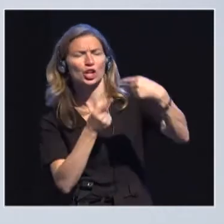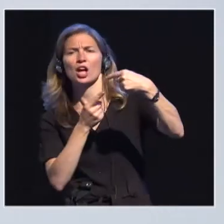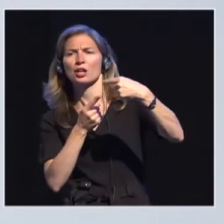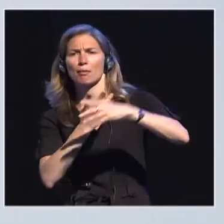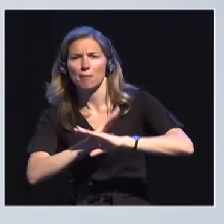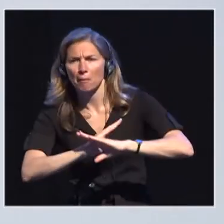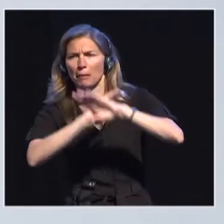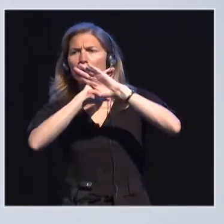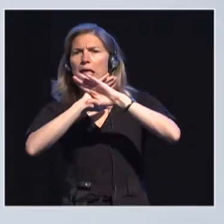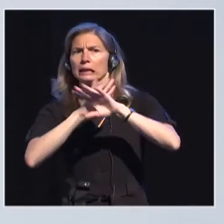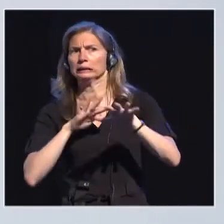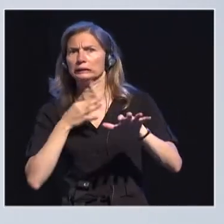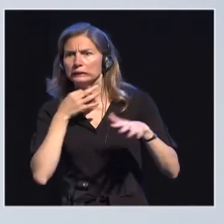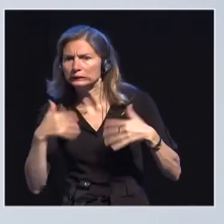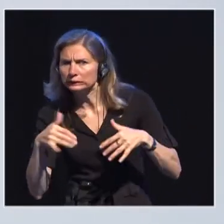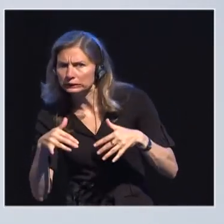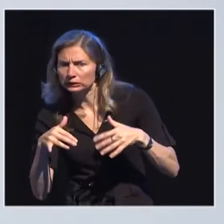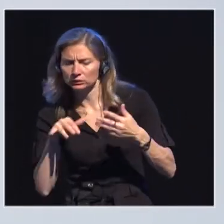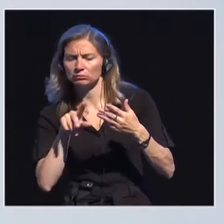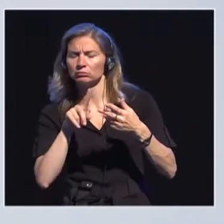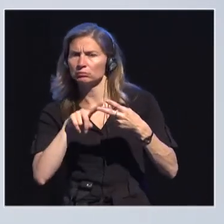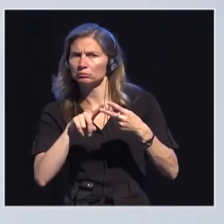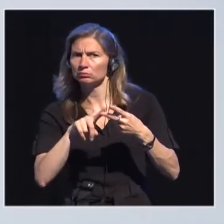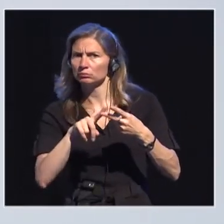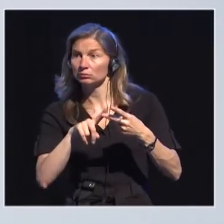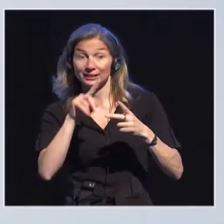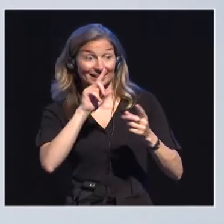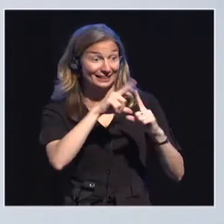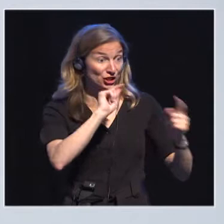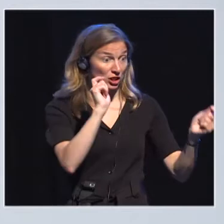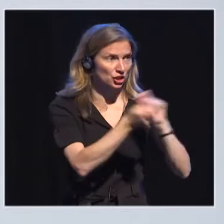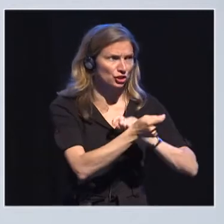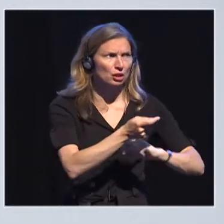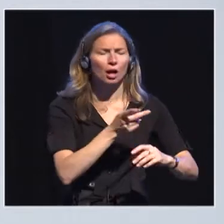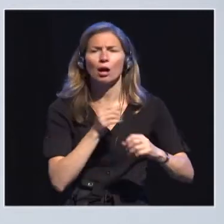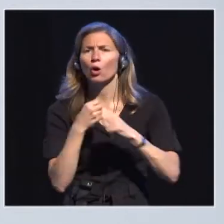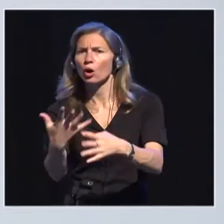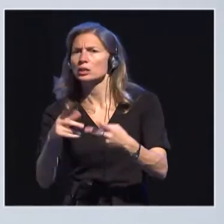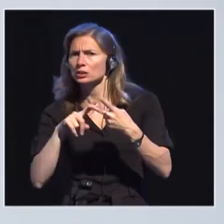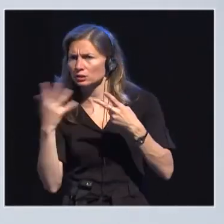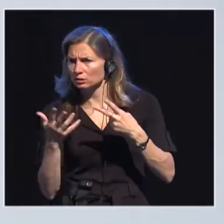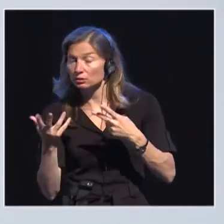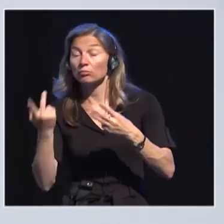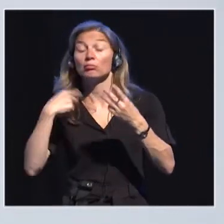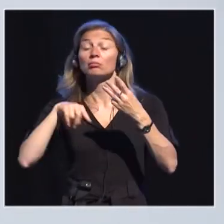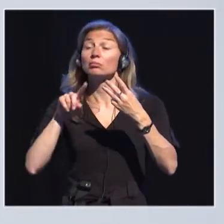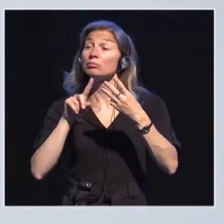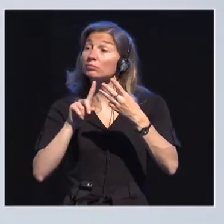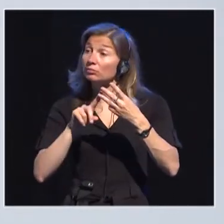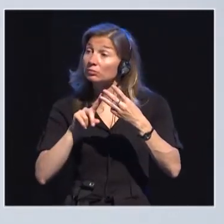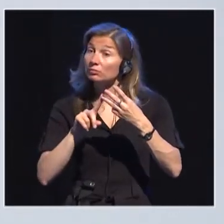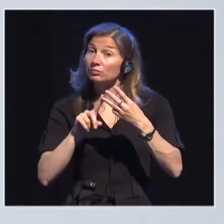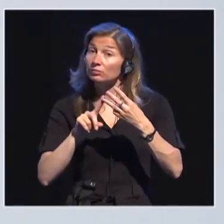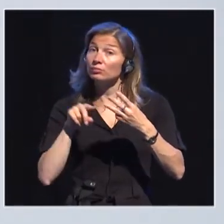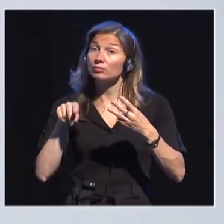involved that digitization poses. And the third is the role of digitization in